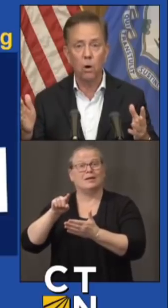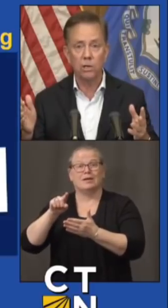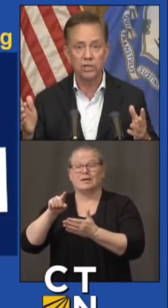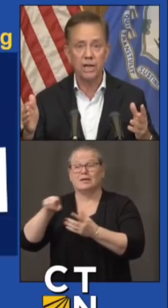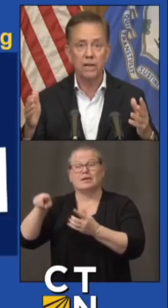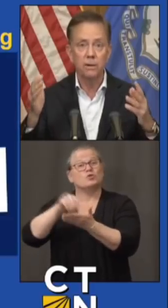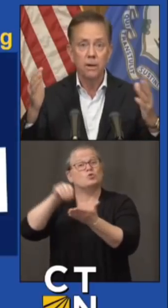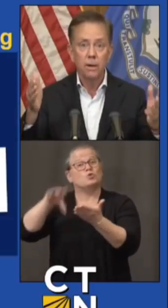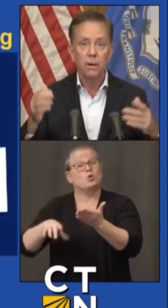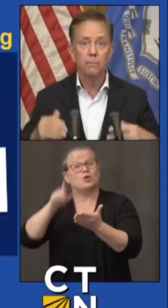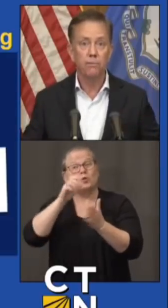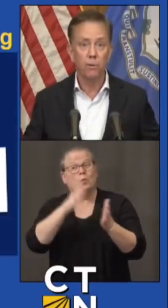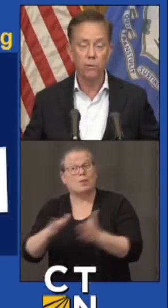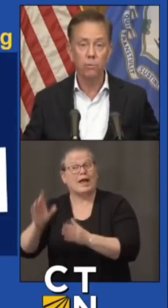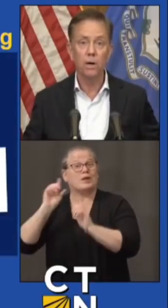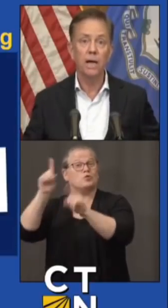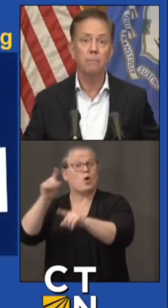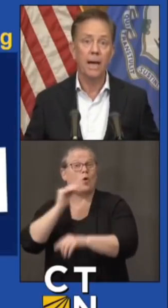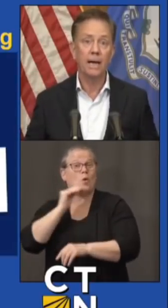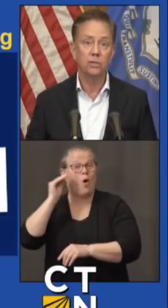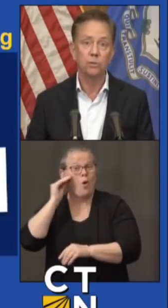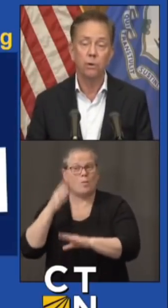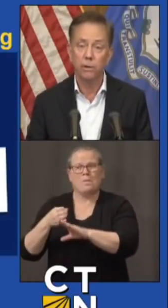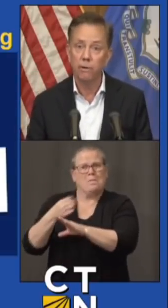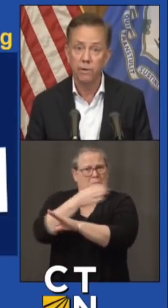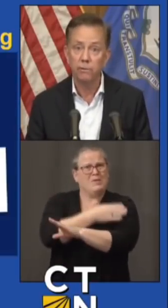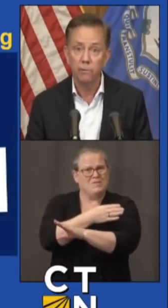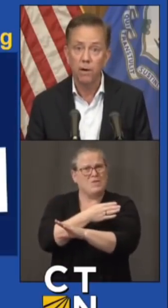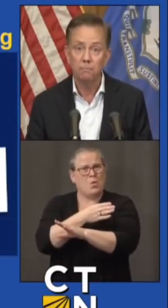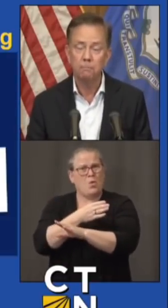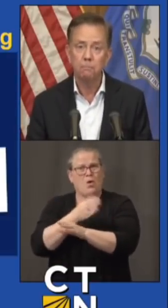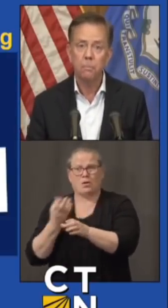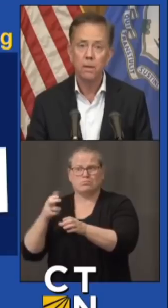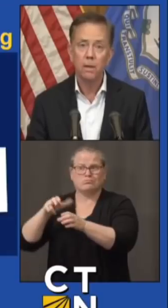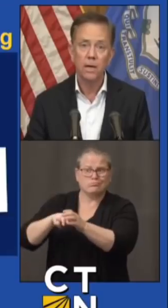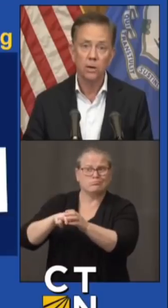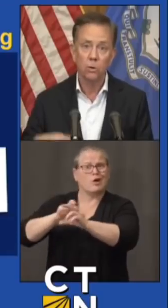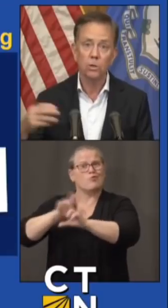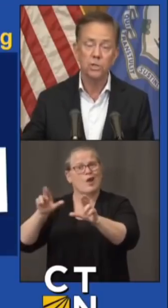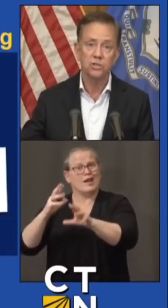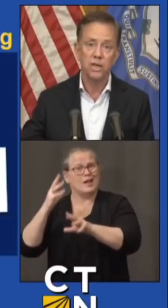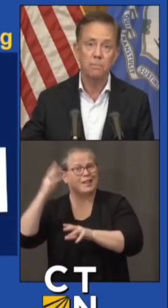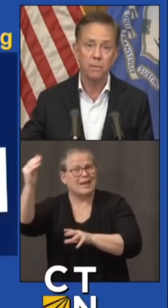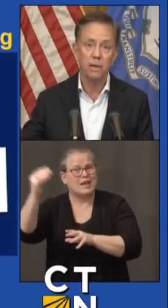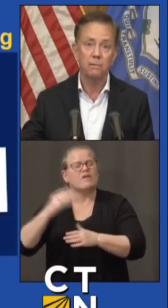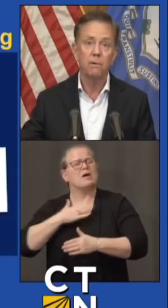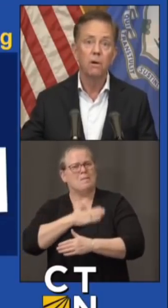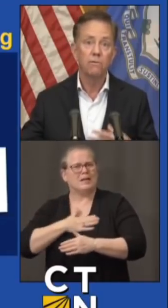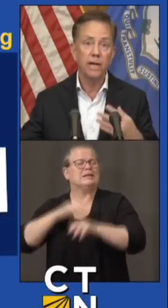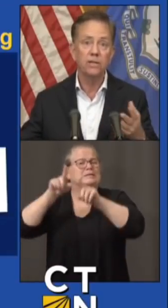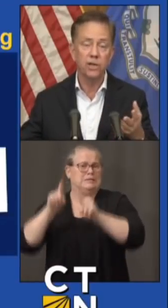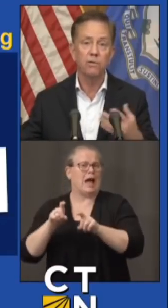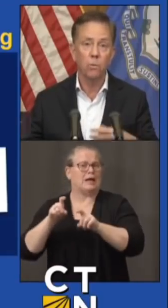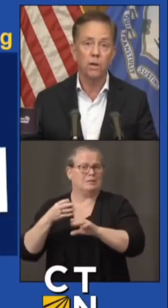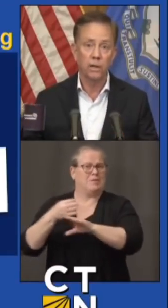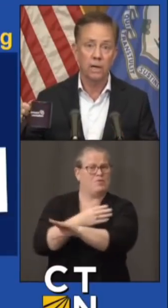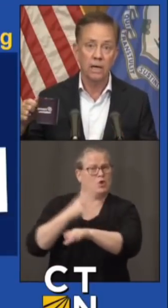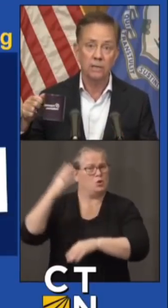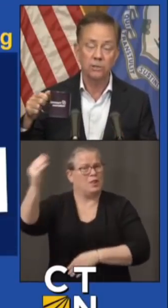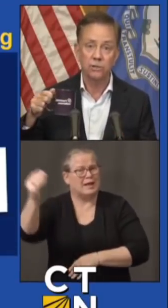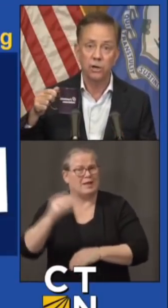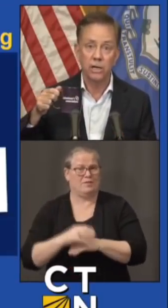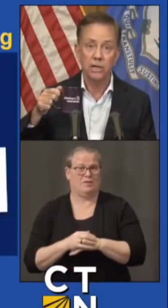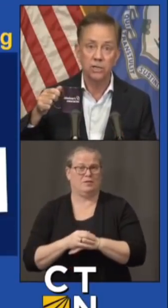plane, quarantine before you head back to wherever you're from. And I urge the same thing for each and every one of